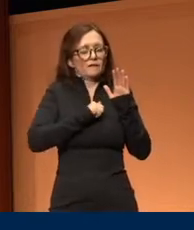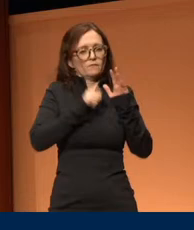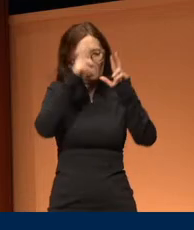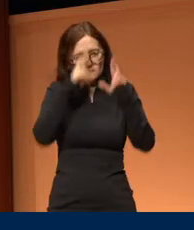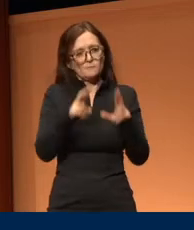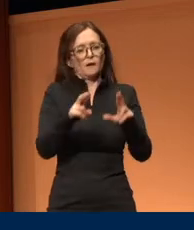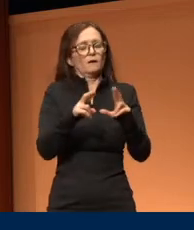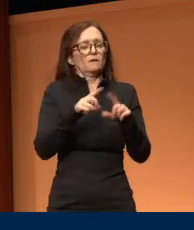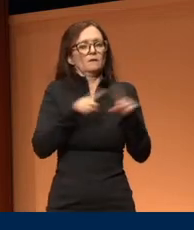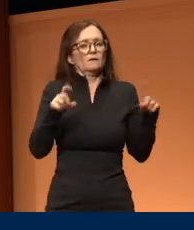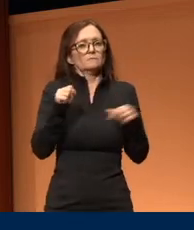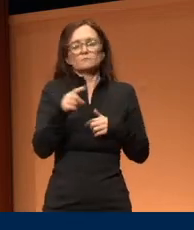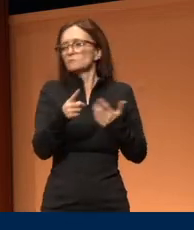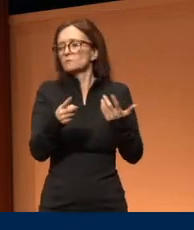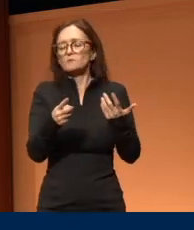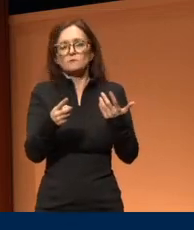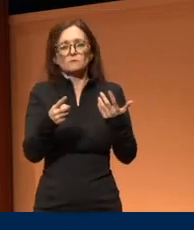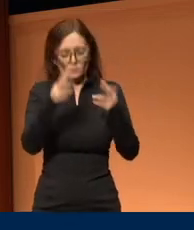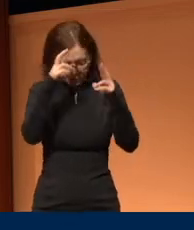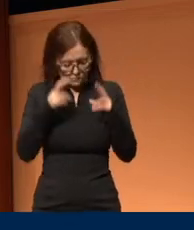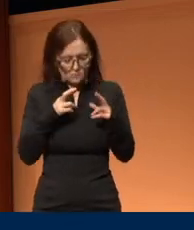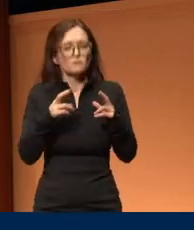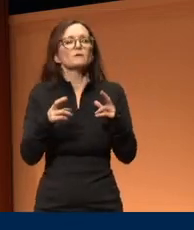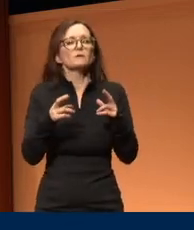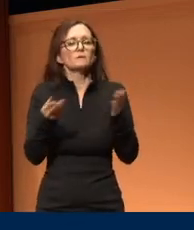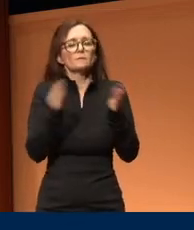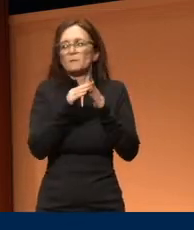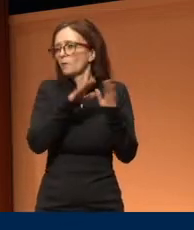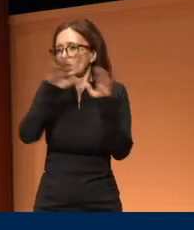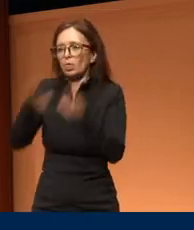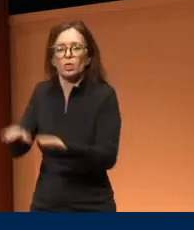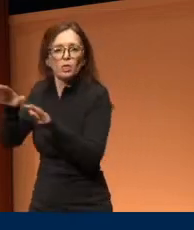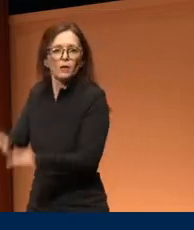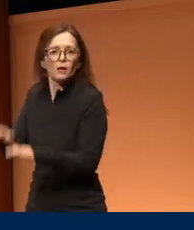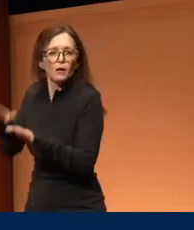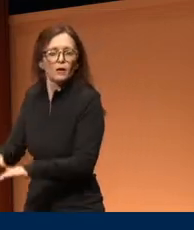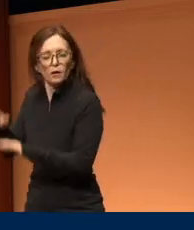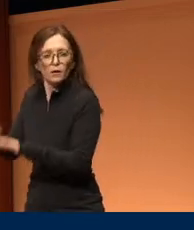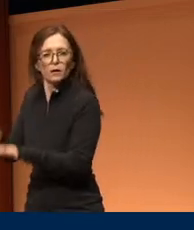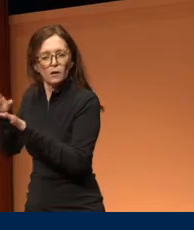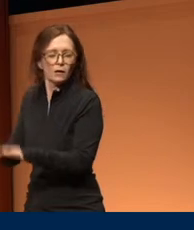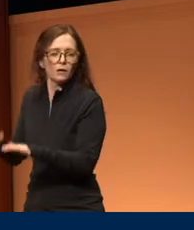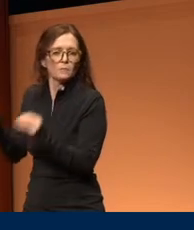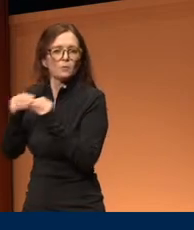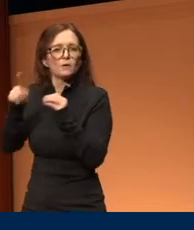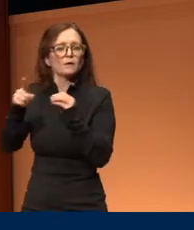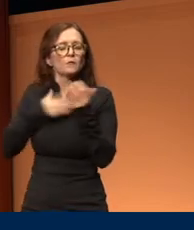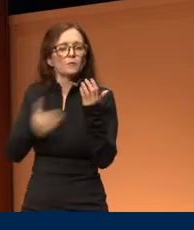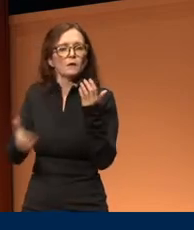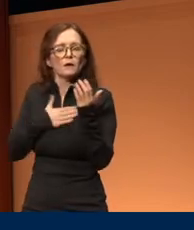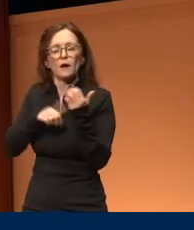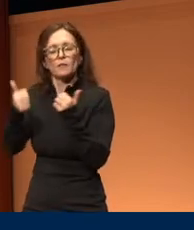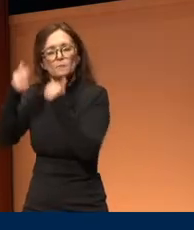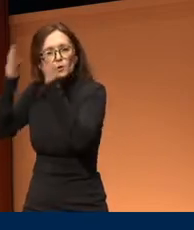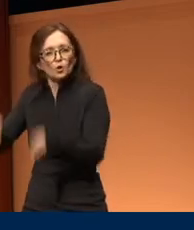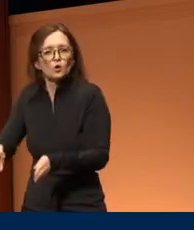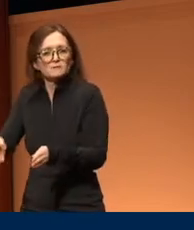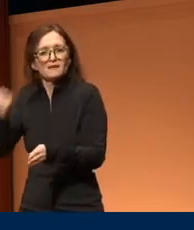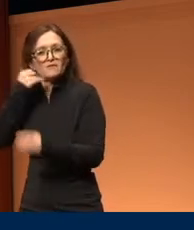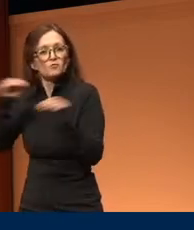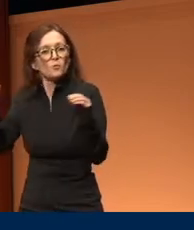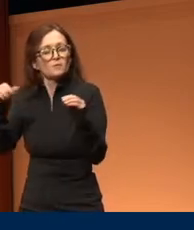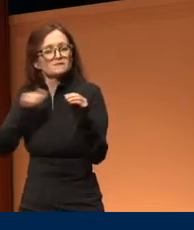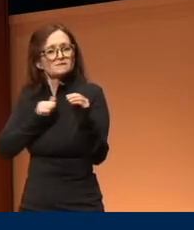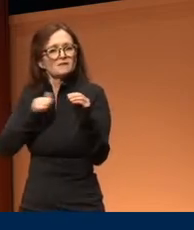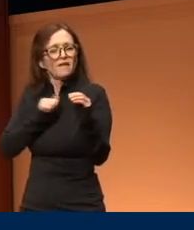then you cave in, then you go too far maybe in subordinating your will to the will of the other person. But the